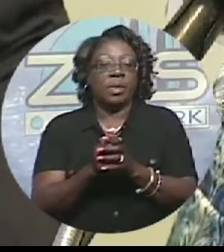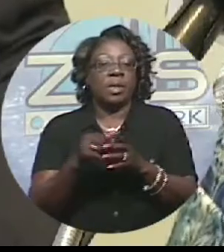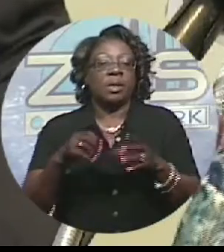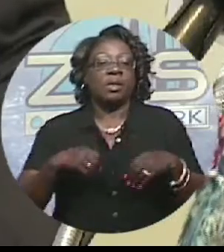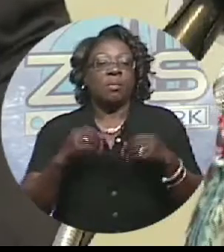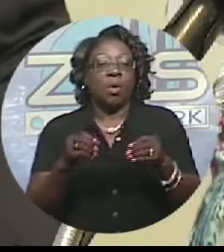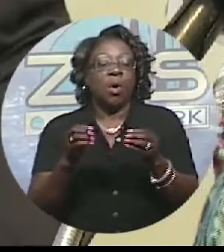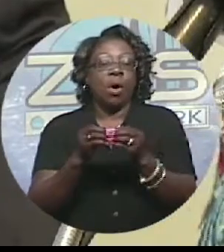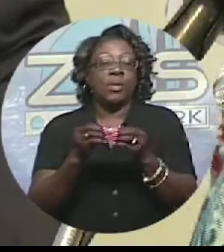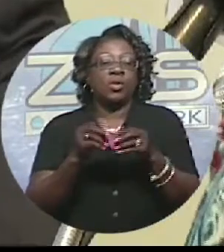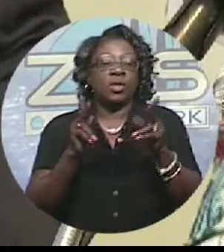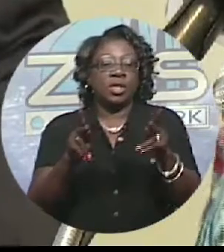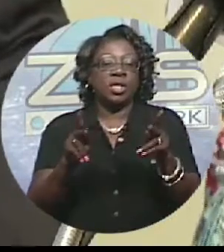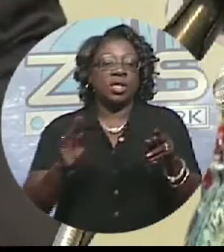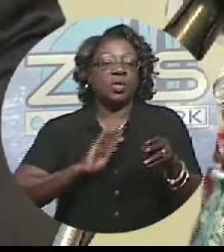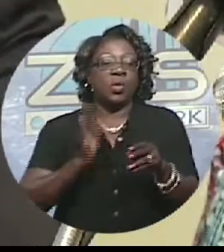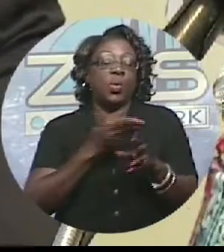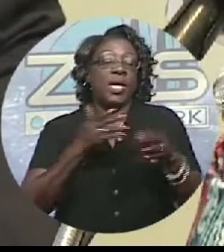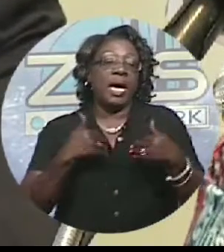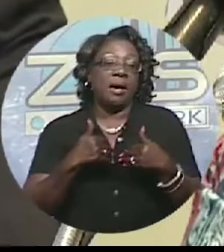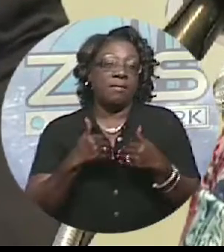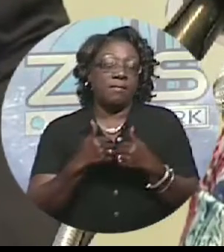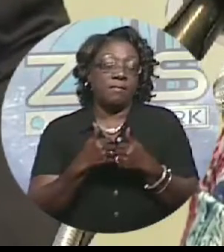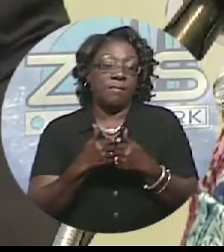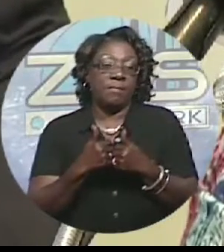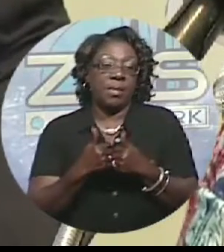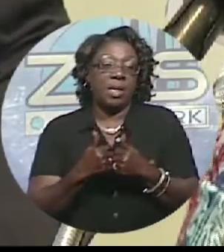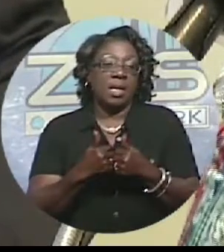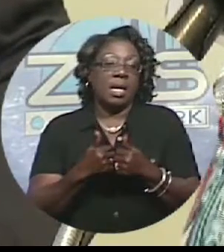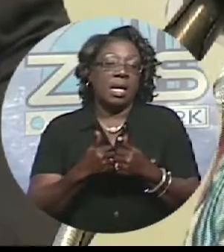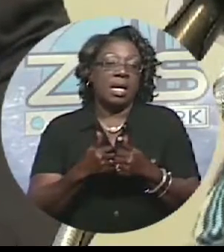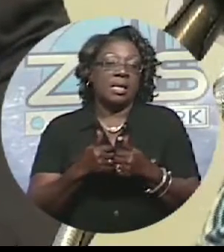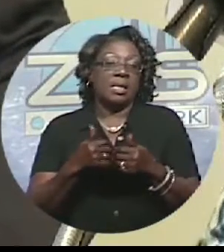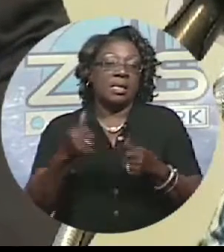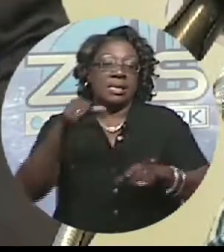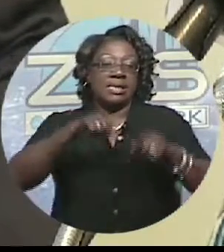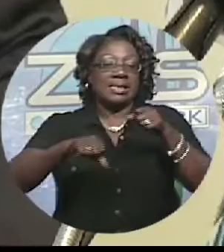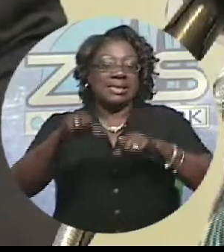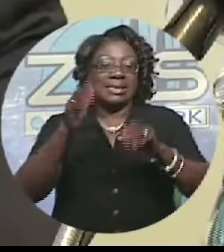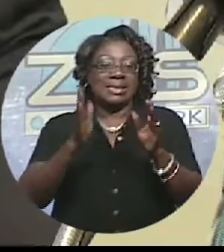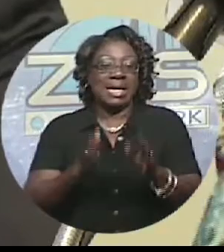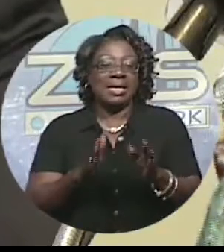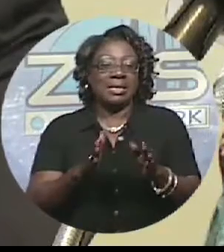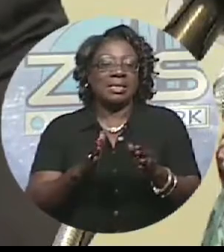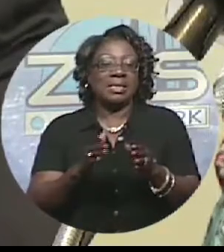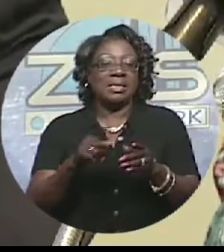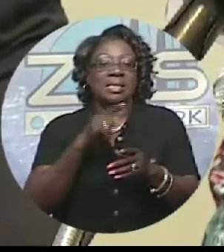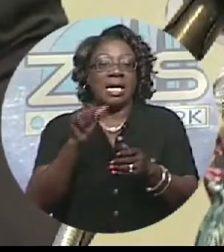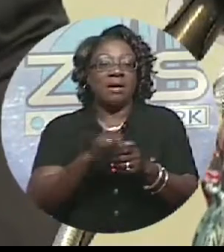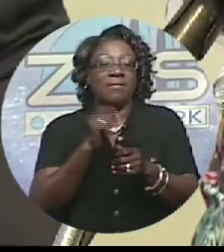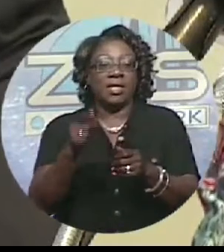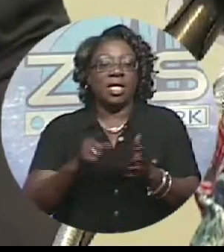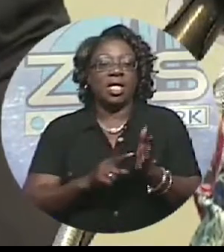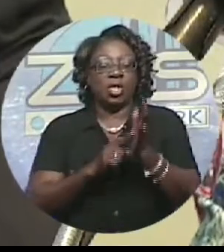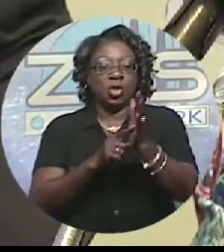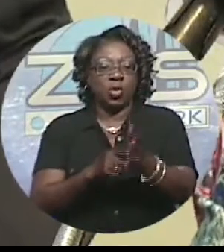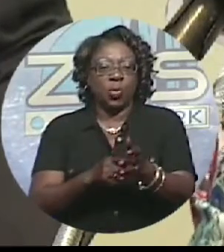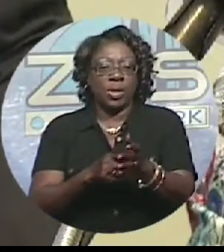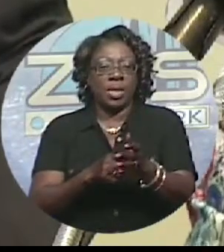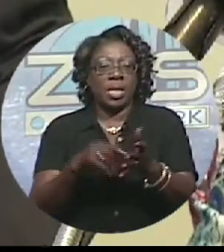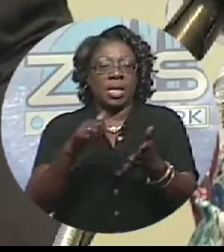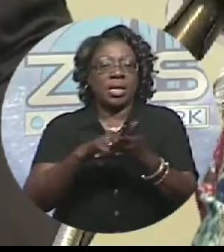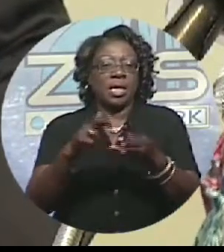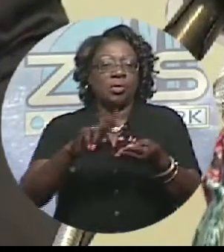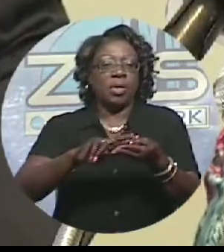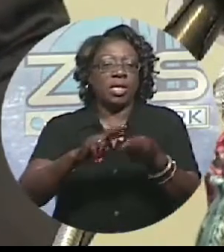we have to improve health. And scientists have found, and every day there's more evidence, that the conditions in